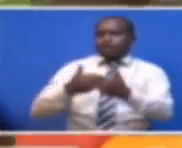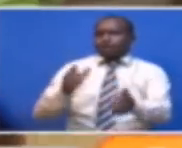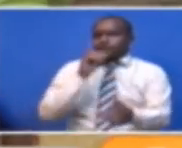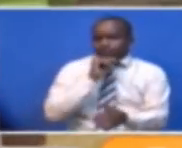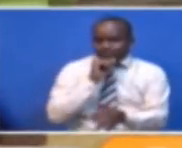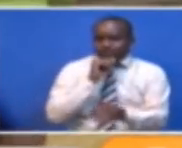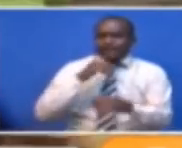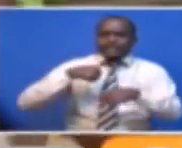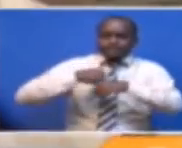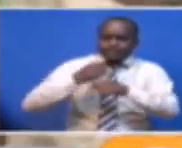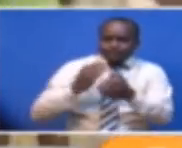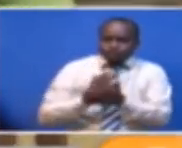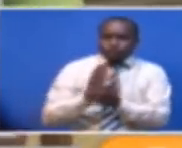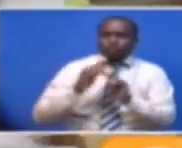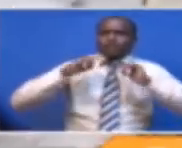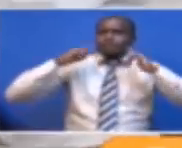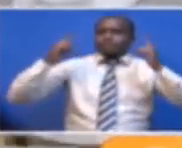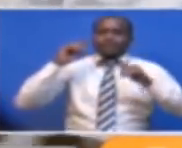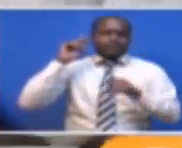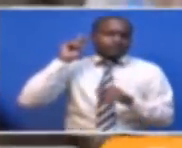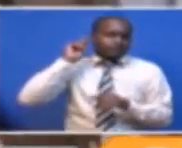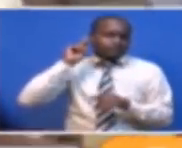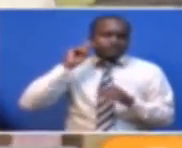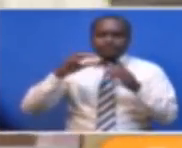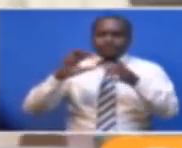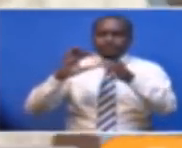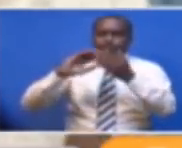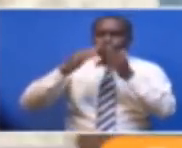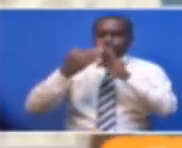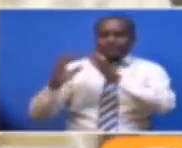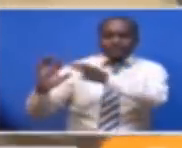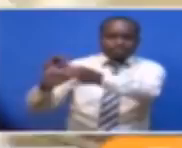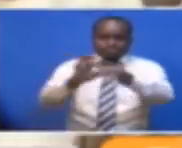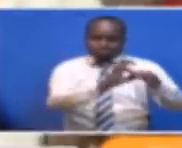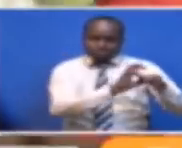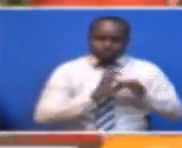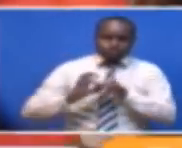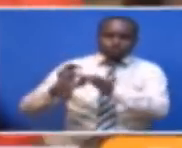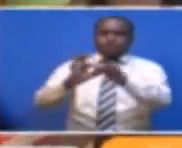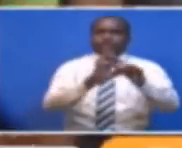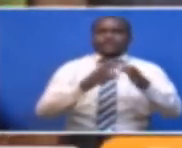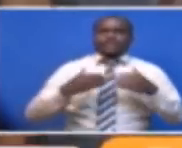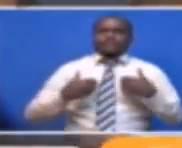in ensuring that the larger Gusii community remained united in successive elections. Stephen Leto, Citizen Television.